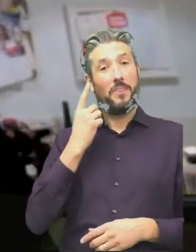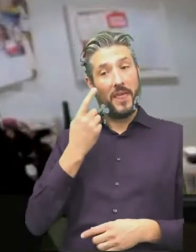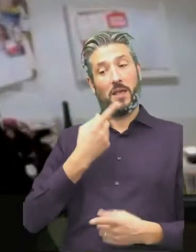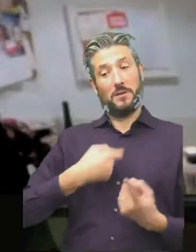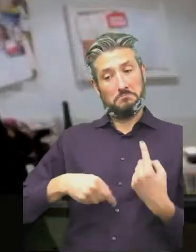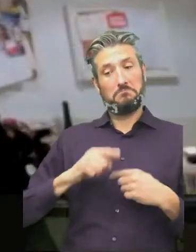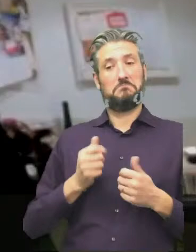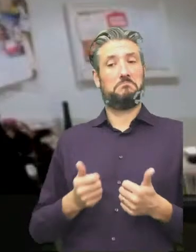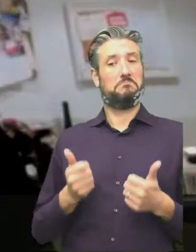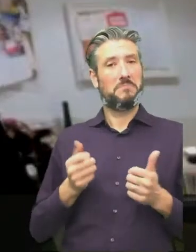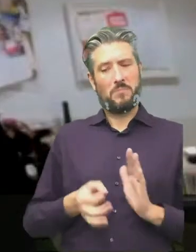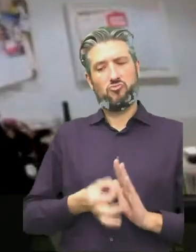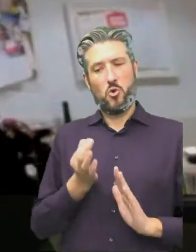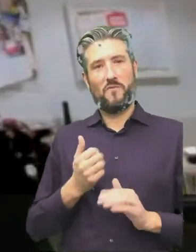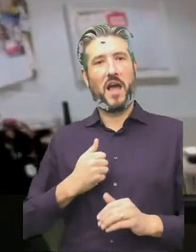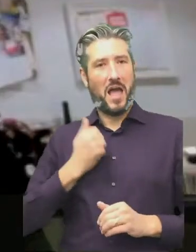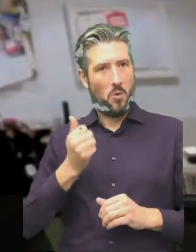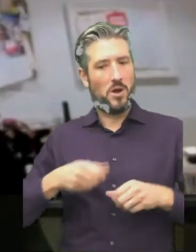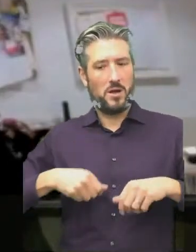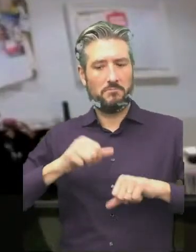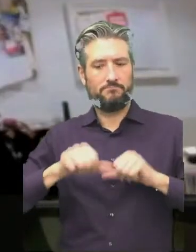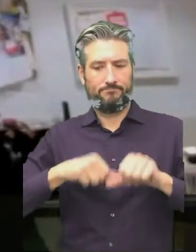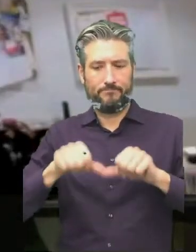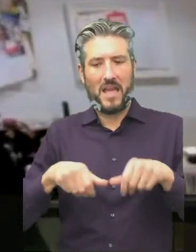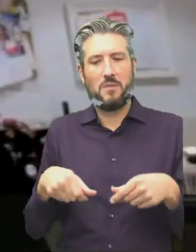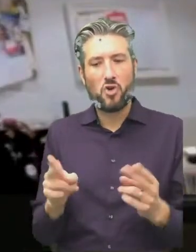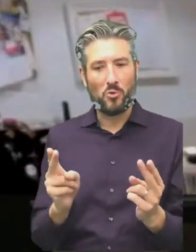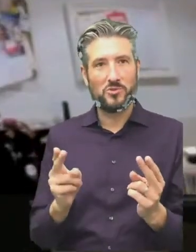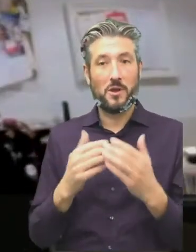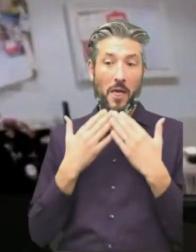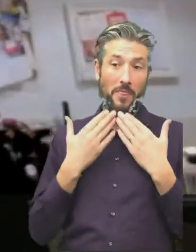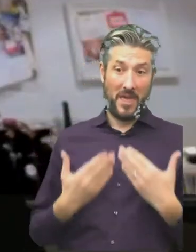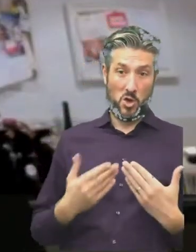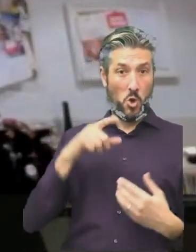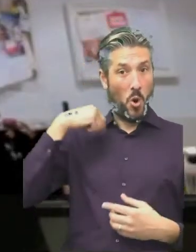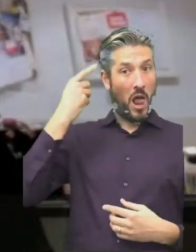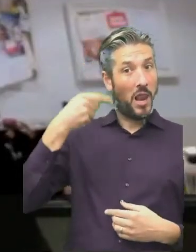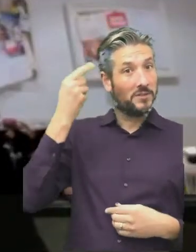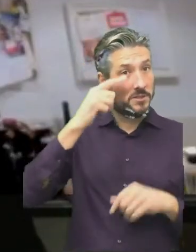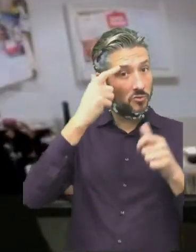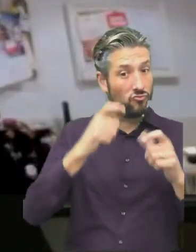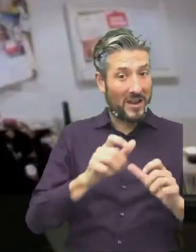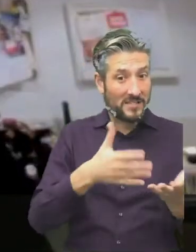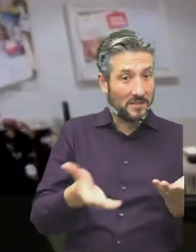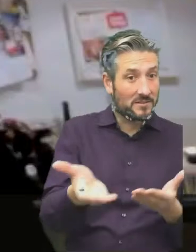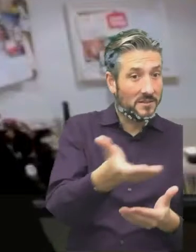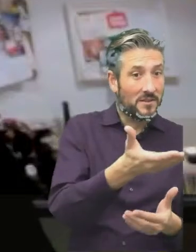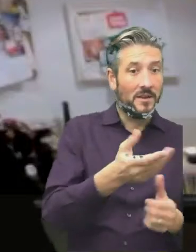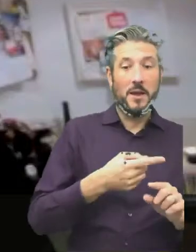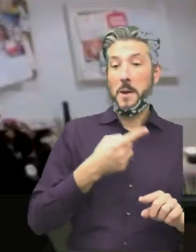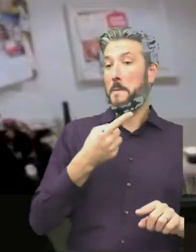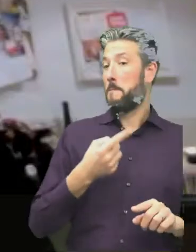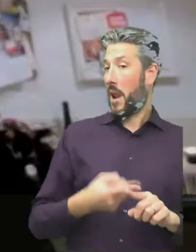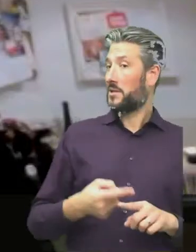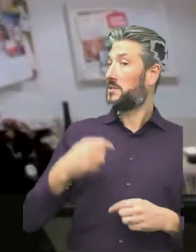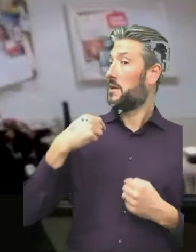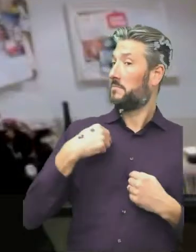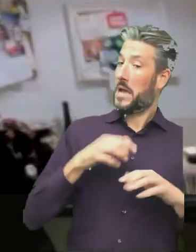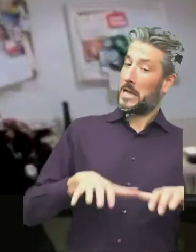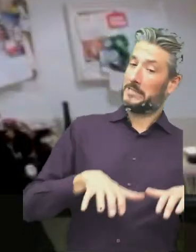than we were at the beginning of this mayoralty, thanks to Londoners, thanks to campaigners, and thanks to good opposition from the London Assembly.